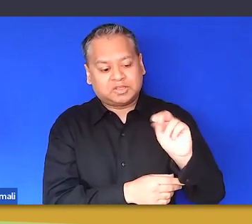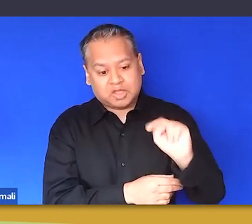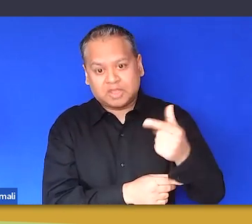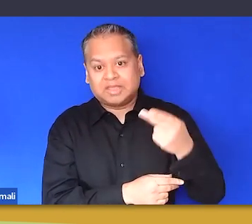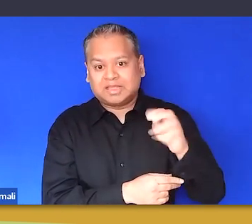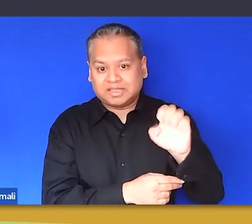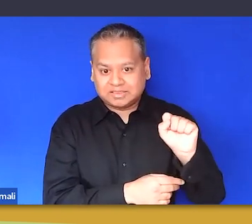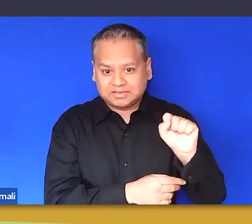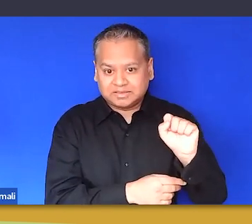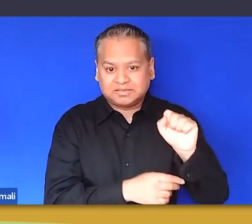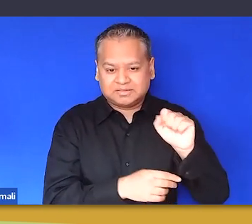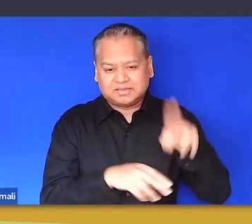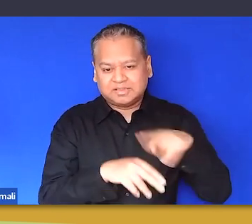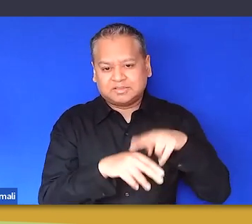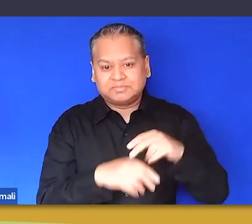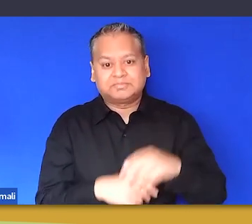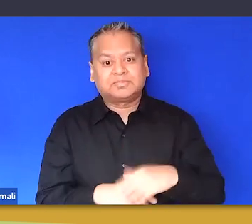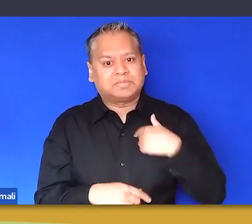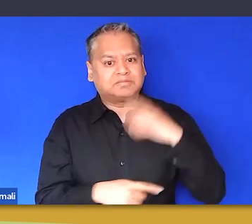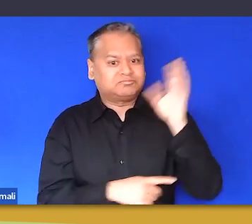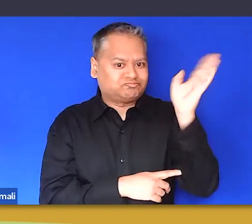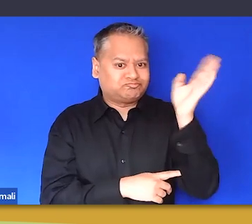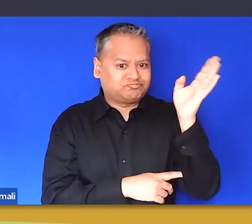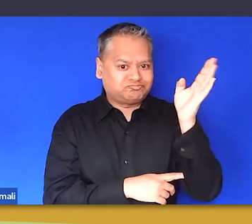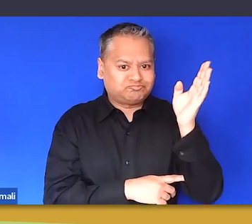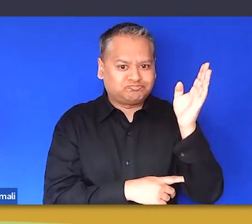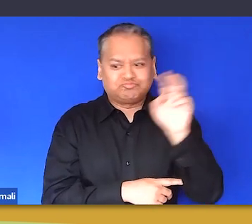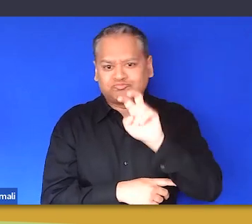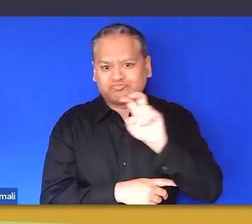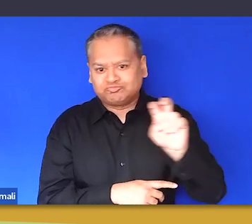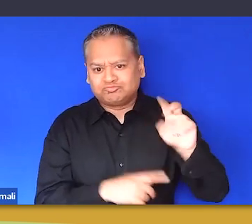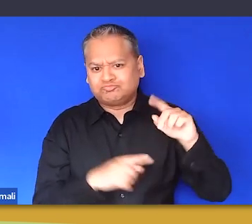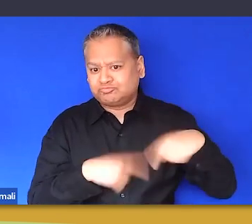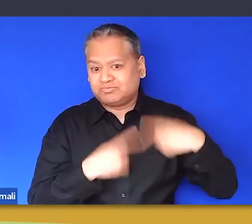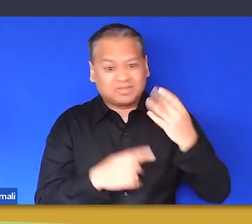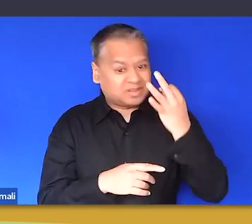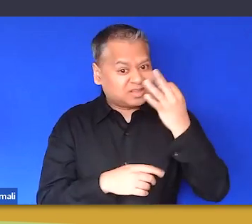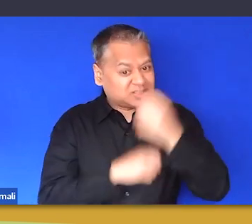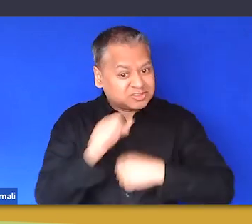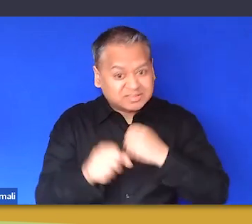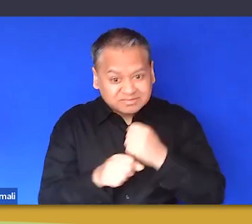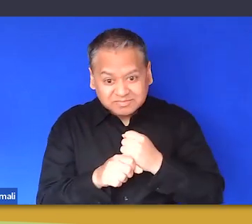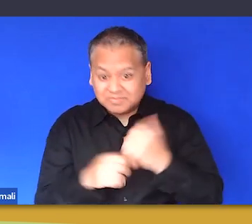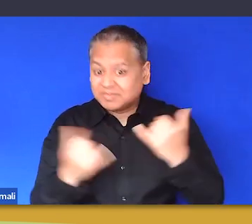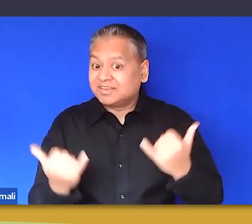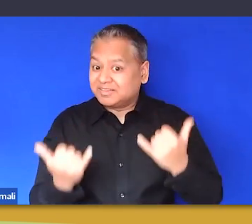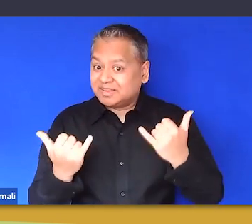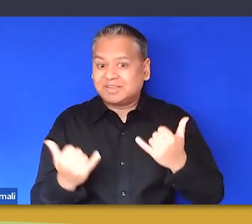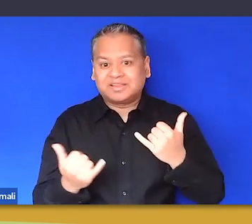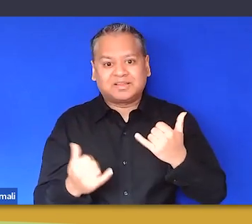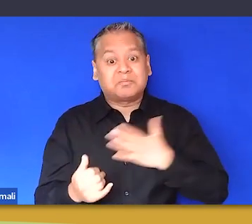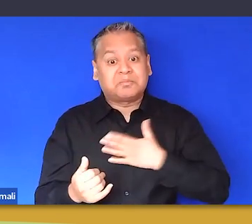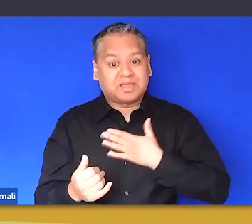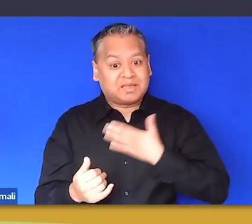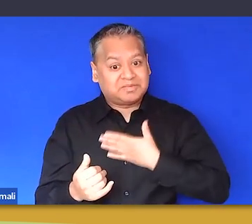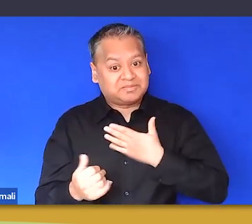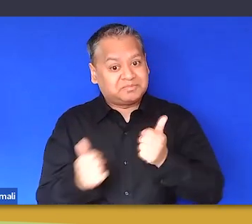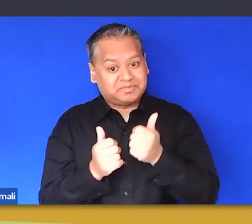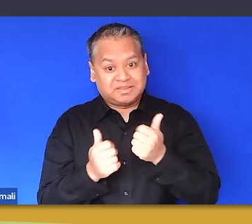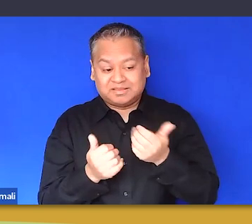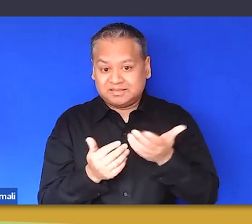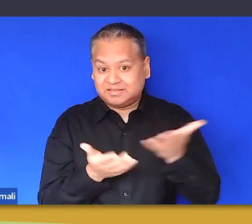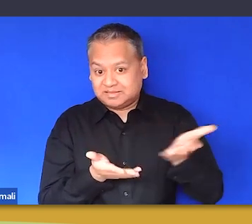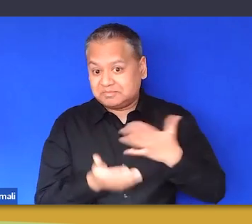an honor to be at this stage level, doing the welcome with my grandson and educating